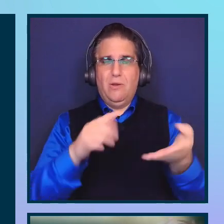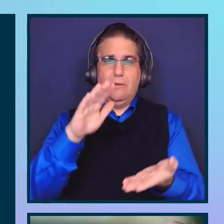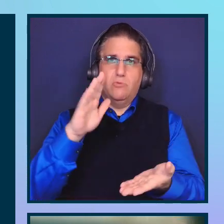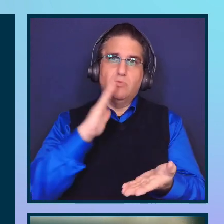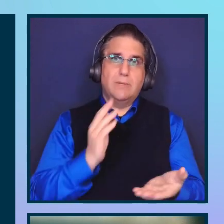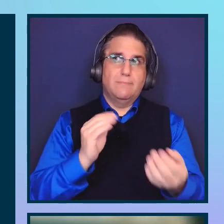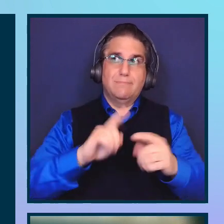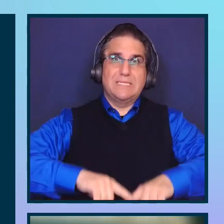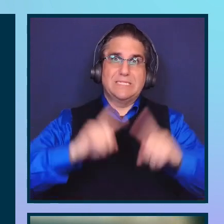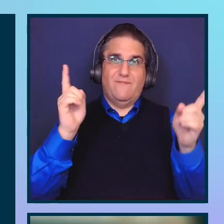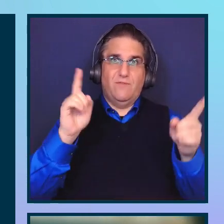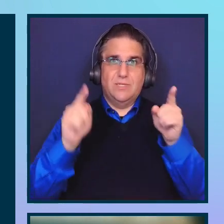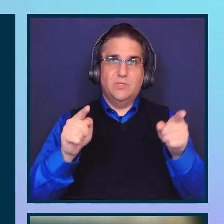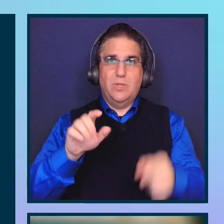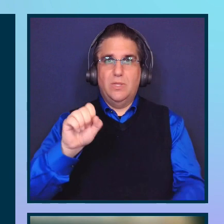compared.